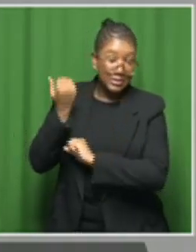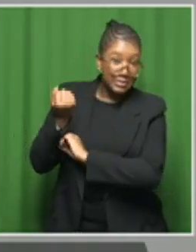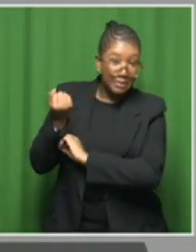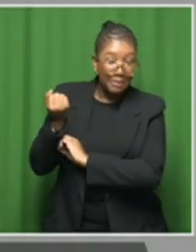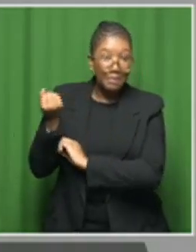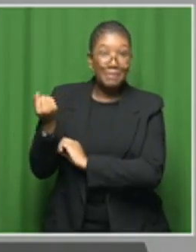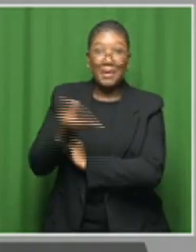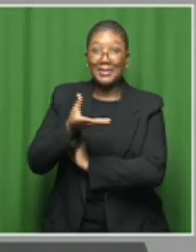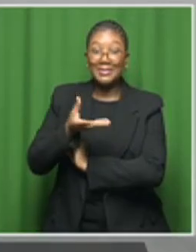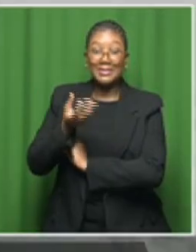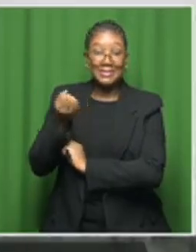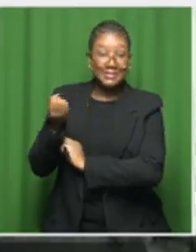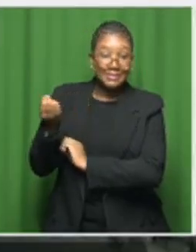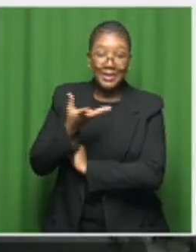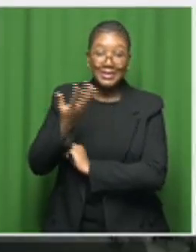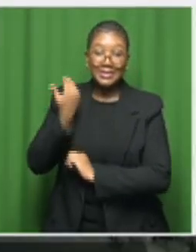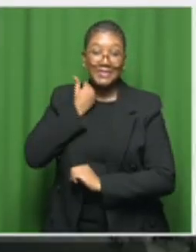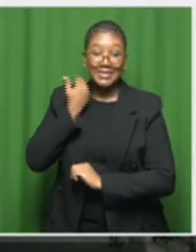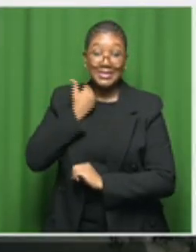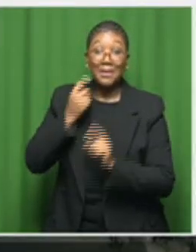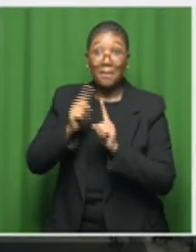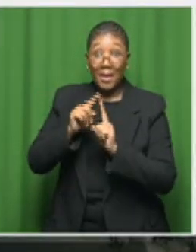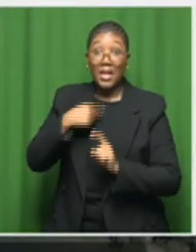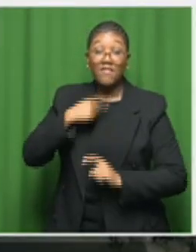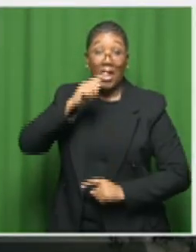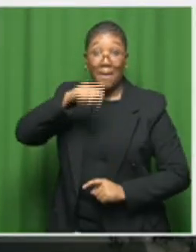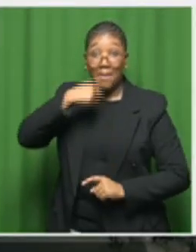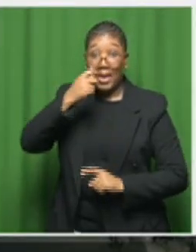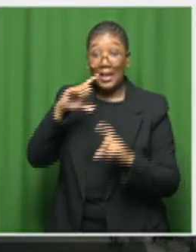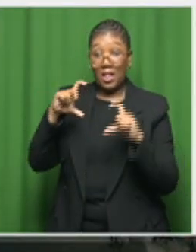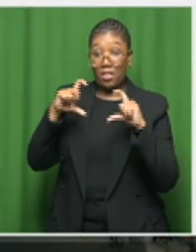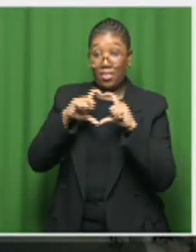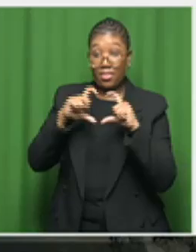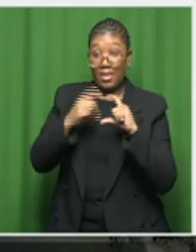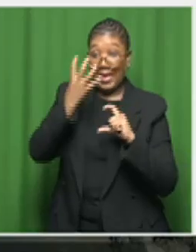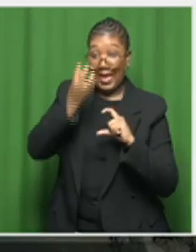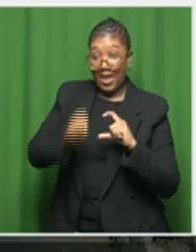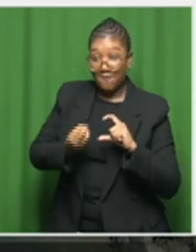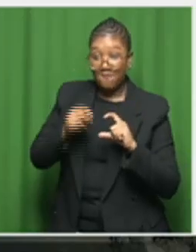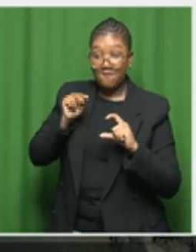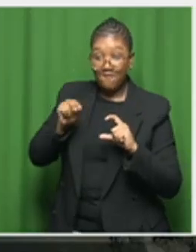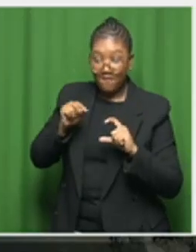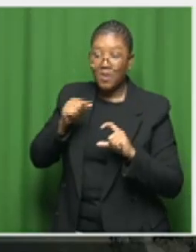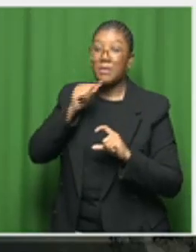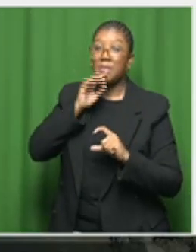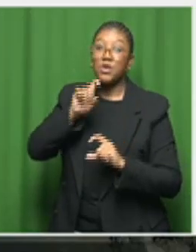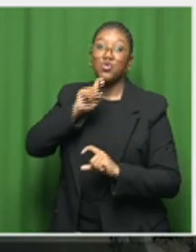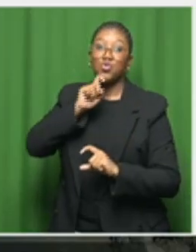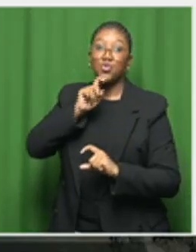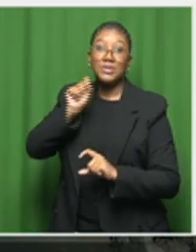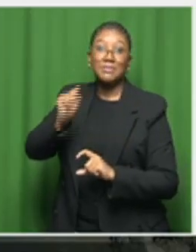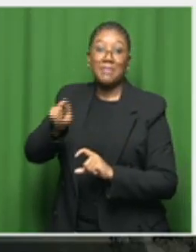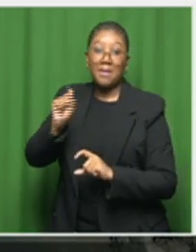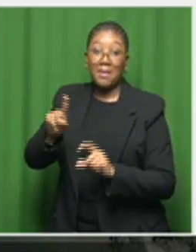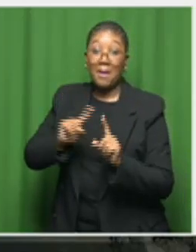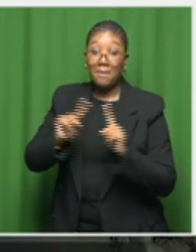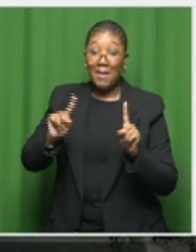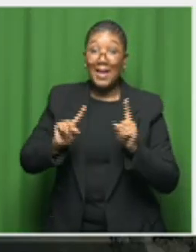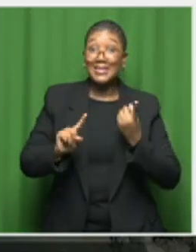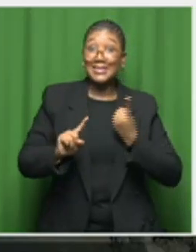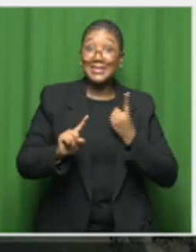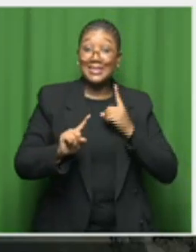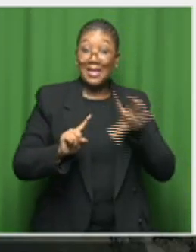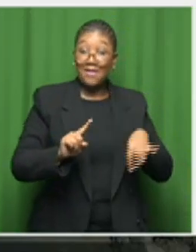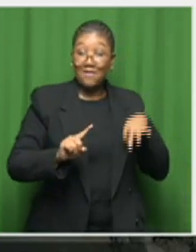if you have medical aid, they normally are a large co-payment, but that is the better option.